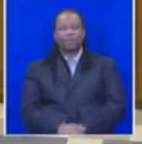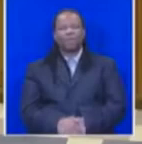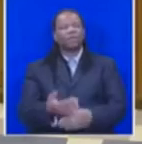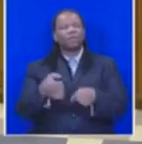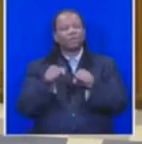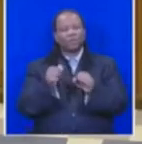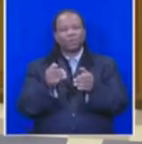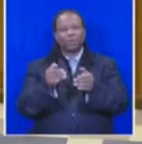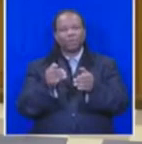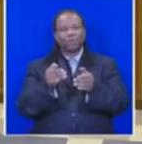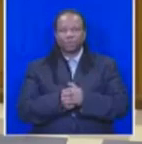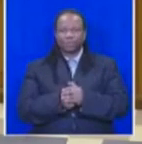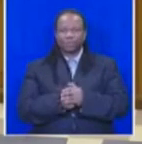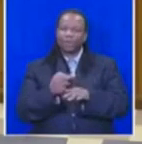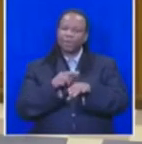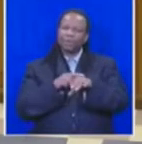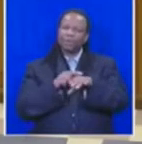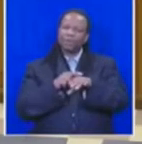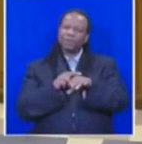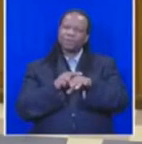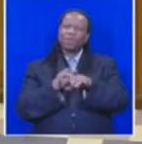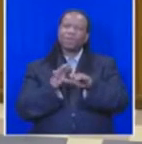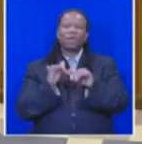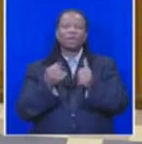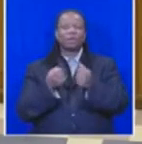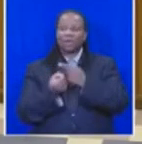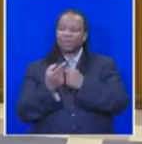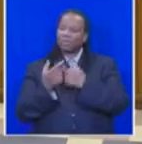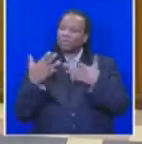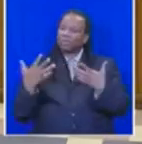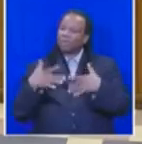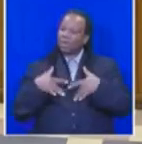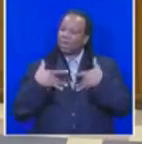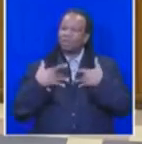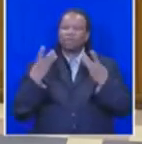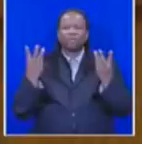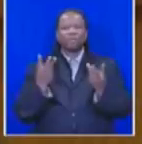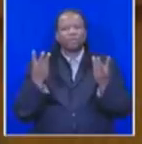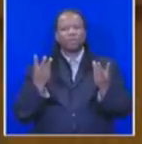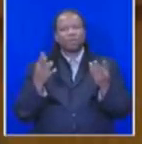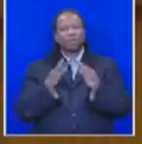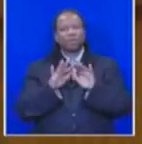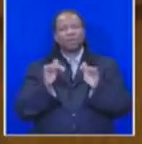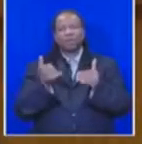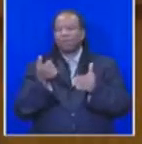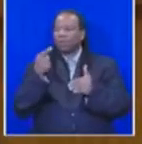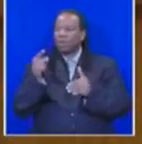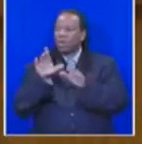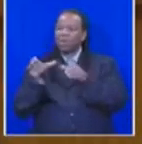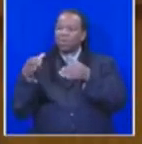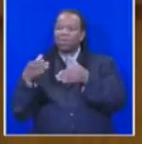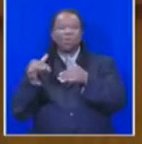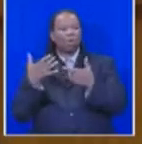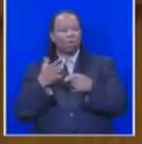Chairperson, racism has existed throughout human history, often providing justification for one group's dominance